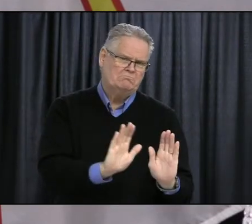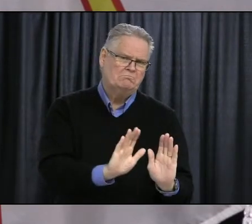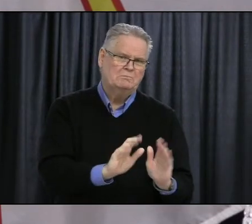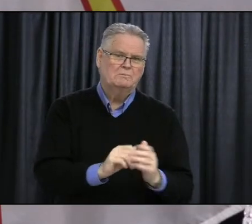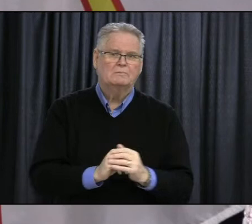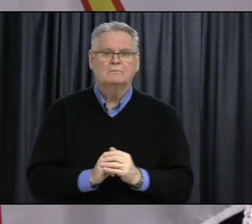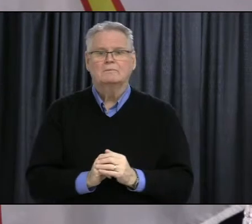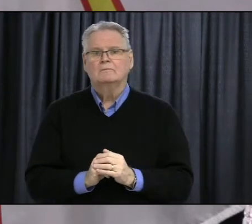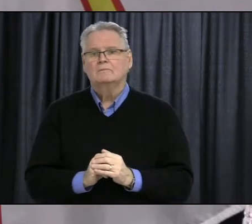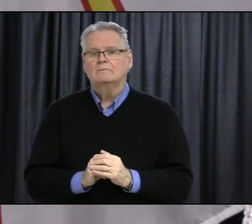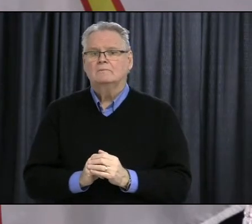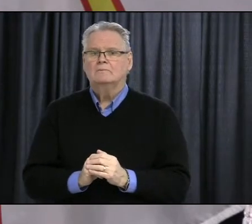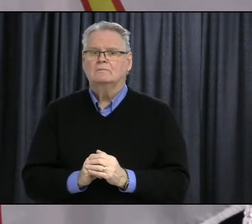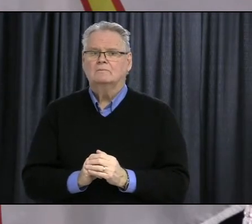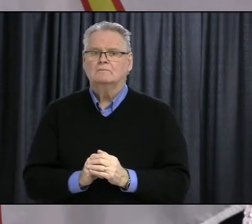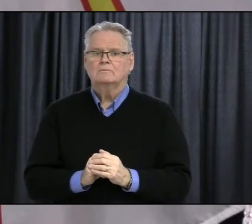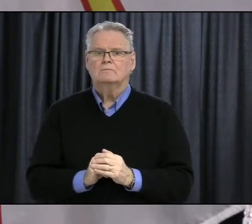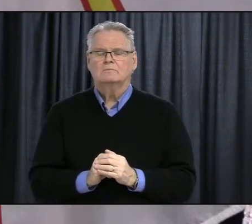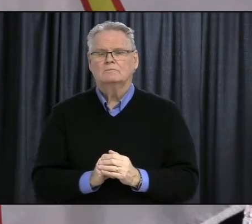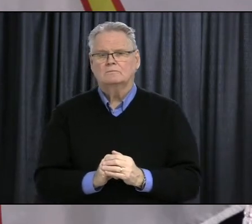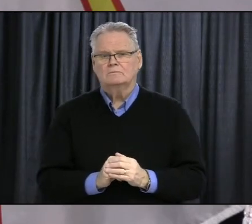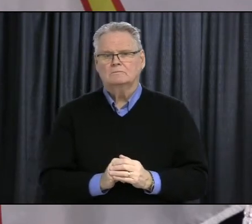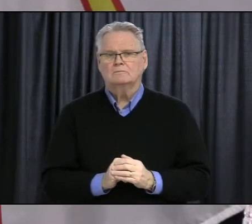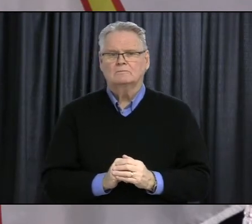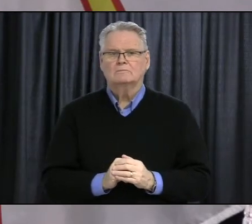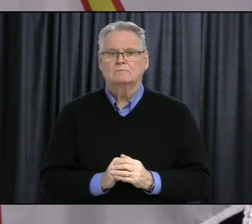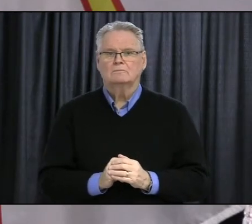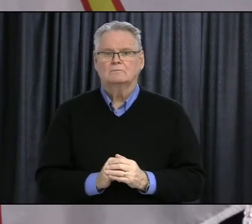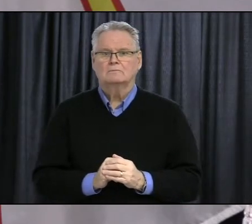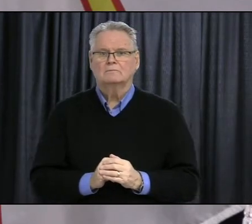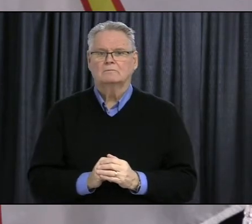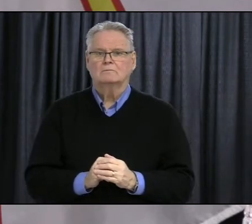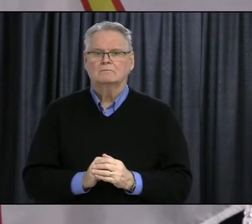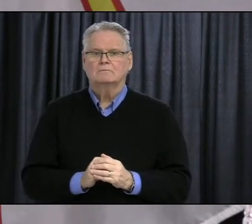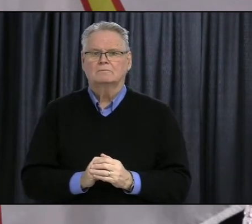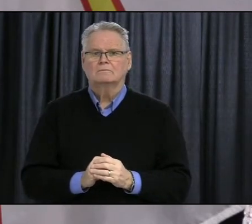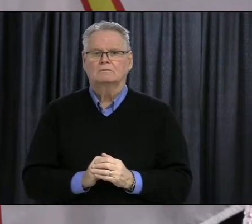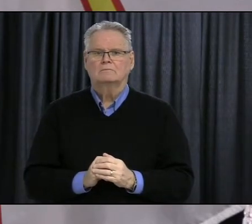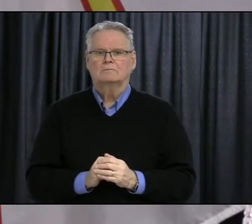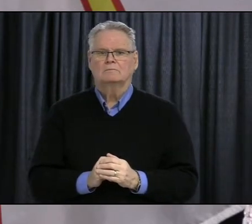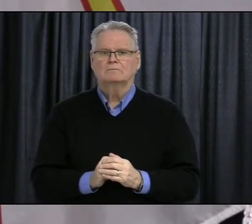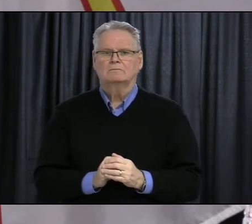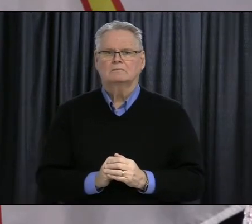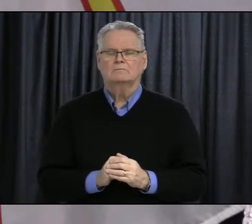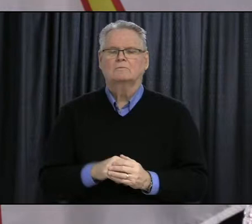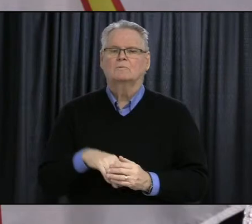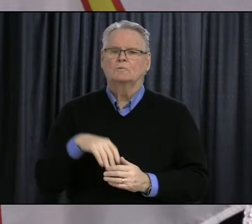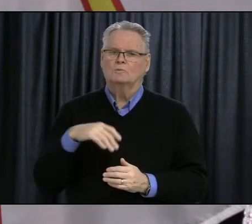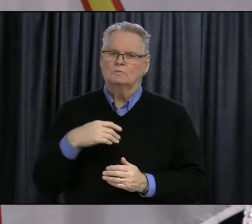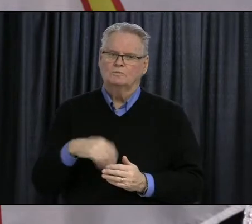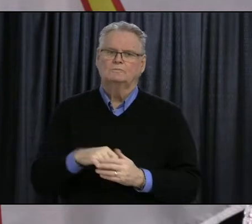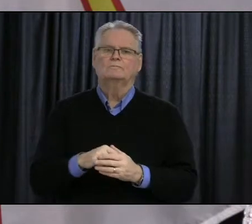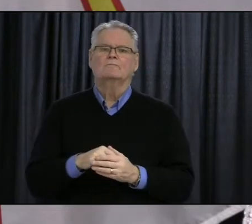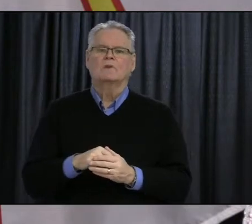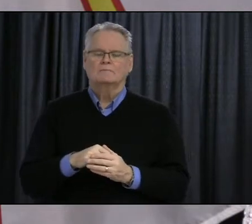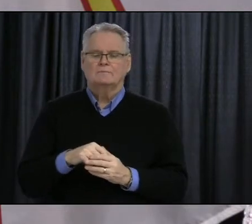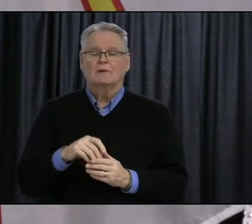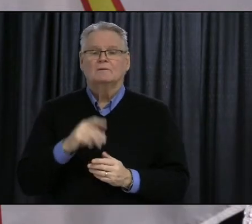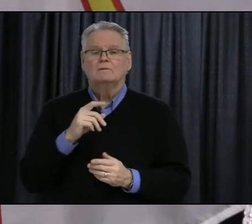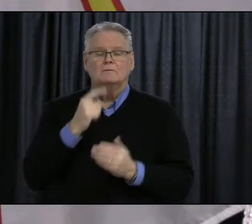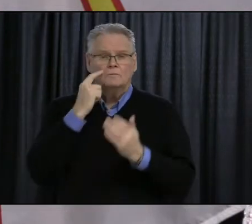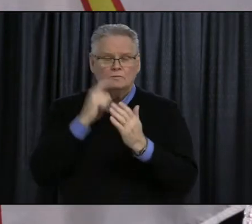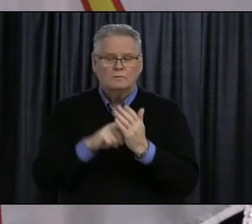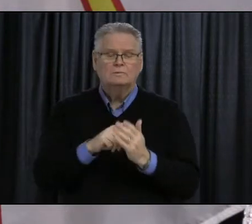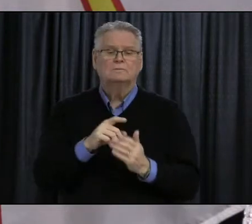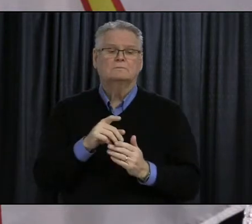strain. We have seen in other countries that when these variants start to spread in a community, they quickly become the